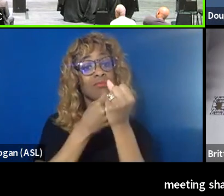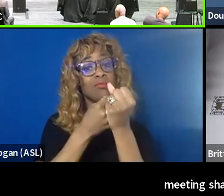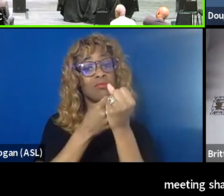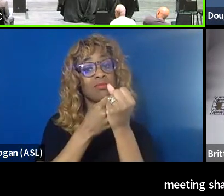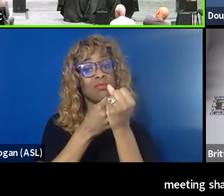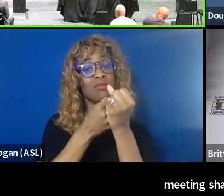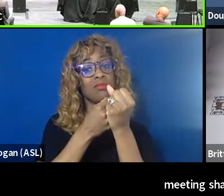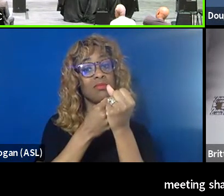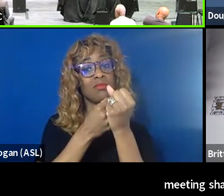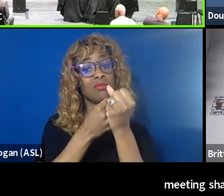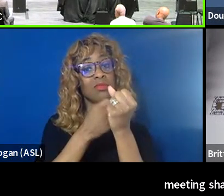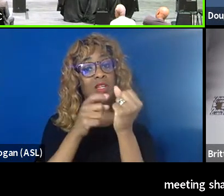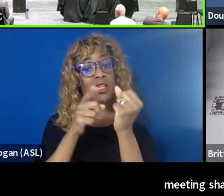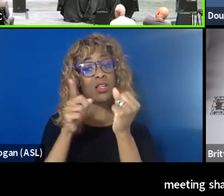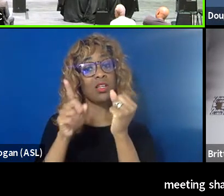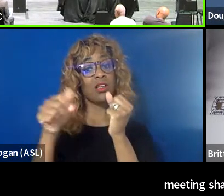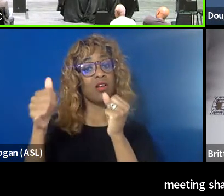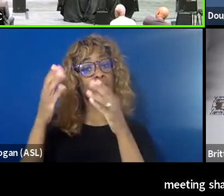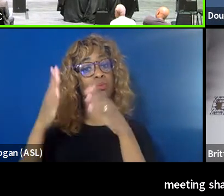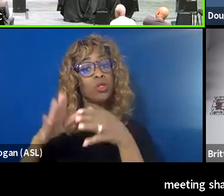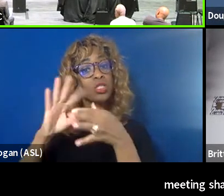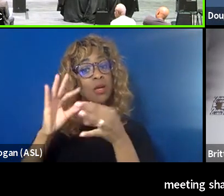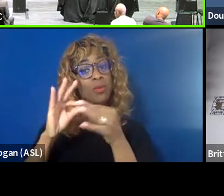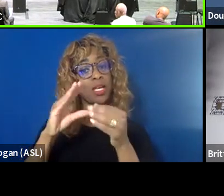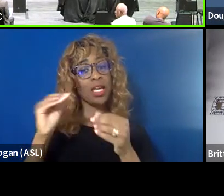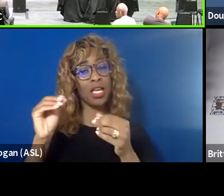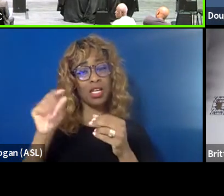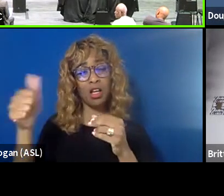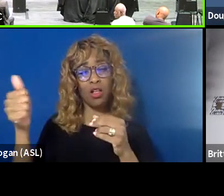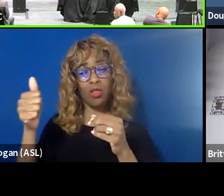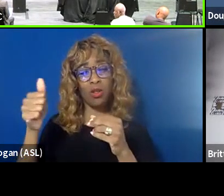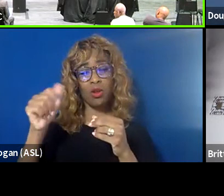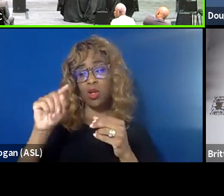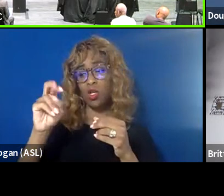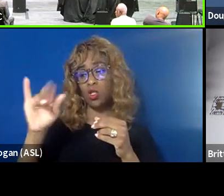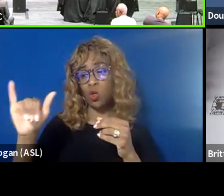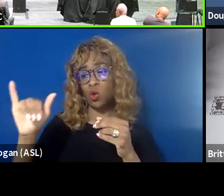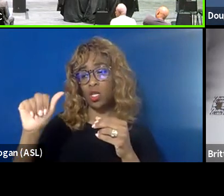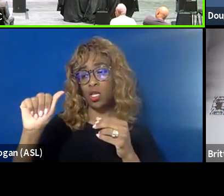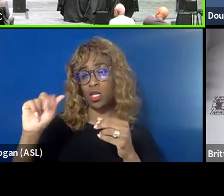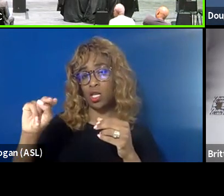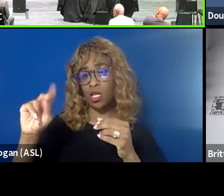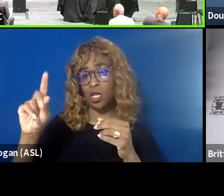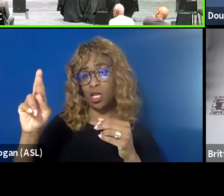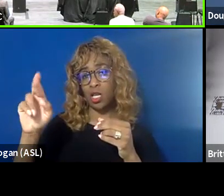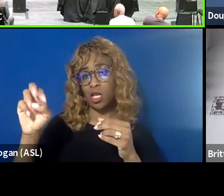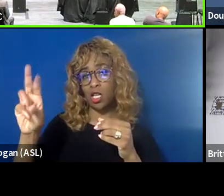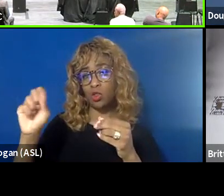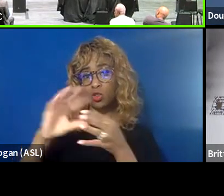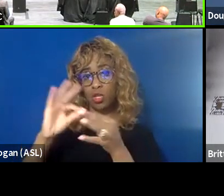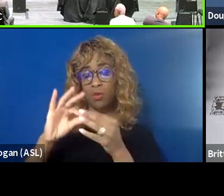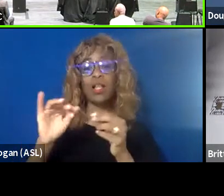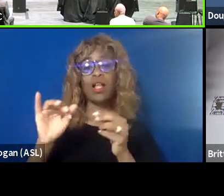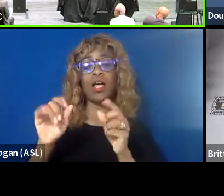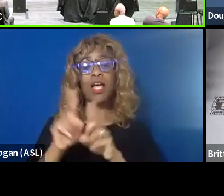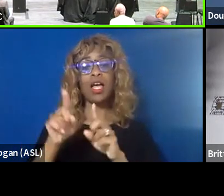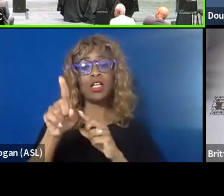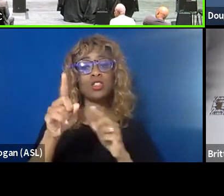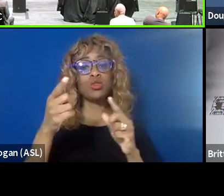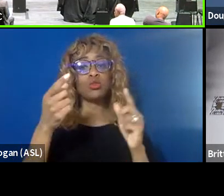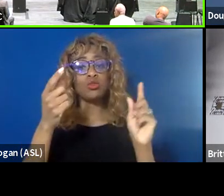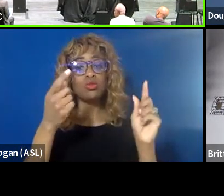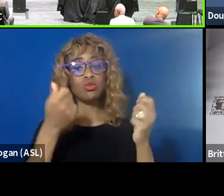bishop's comments, and Joey Andrews, I believe it was, comments as well, in terms of as you draw maps to